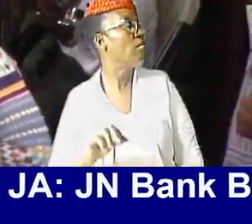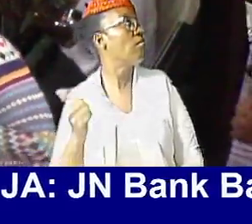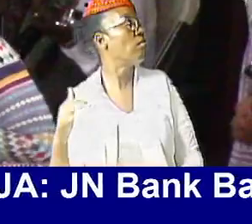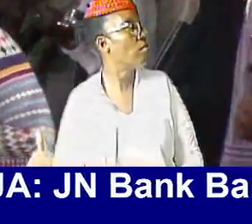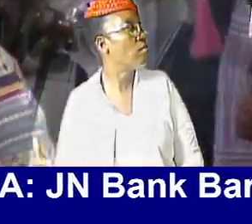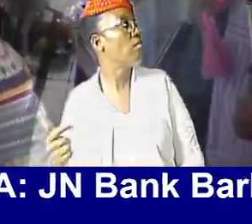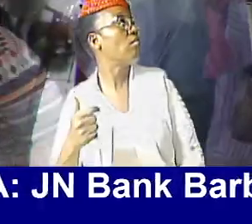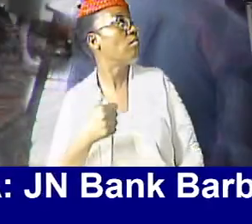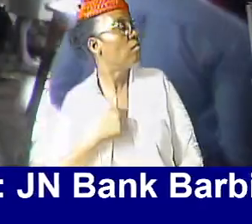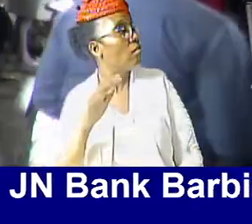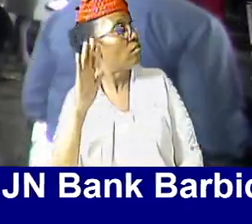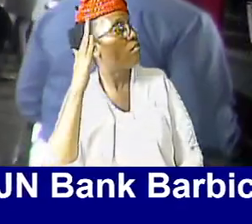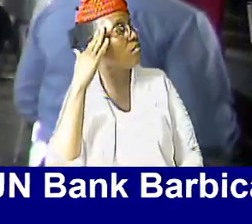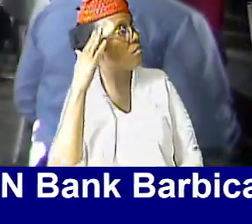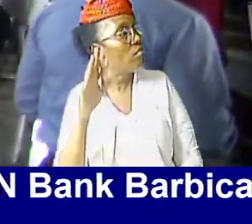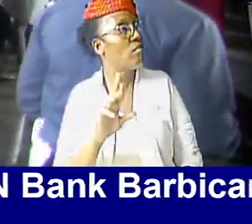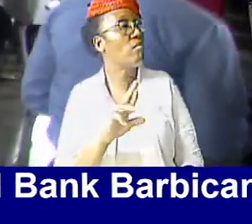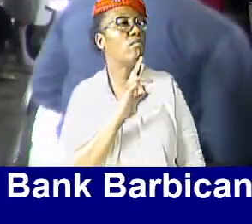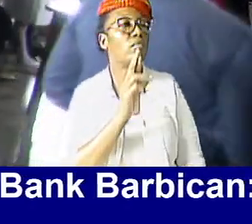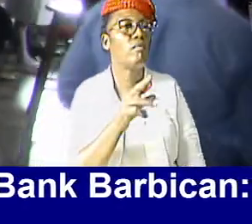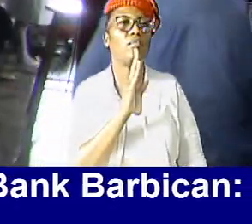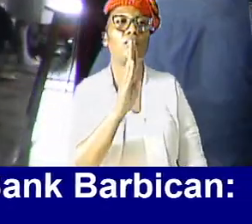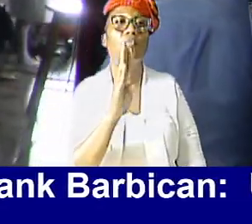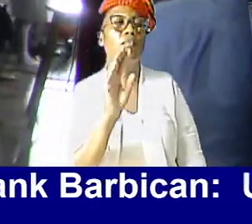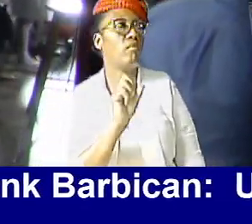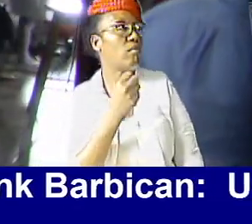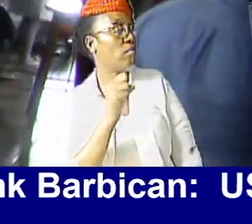time. But I want everybody to mean it.